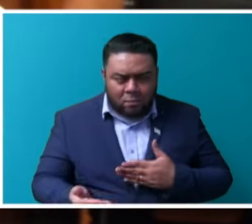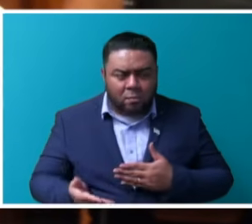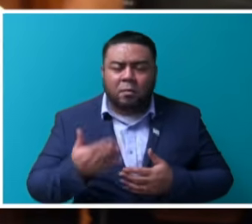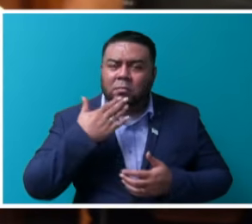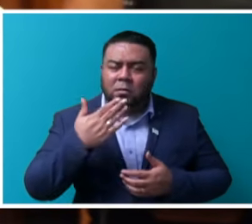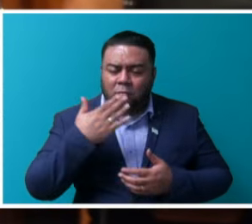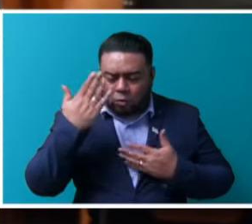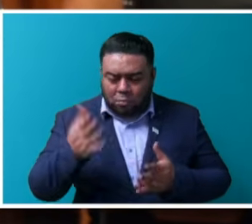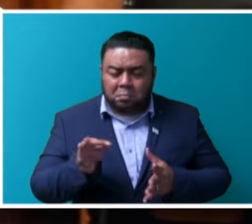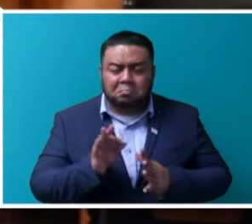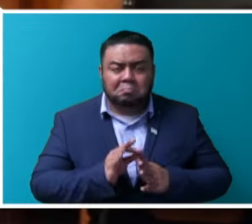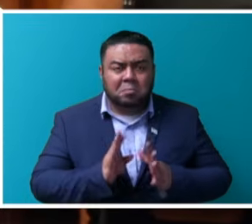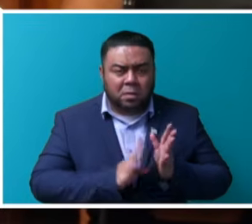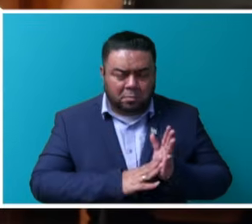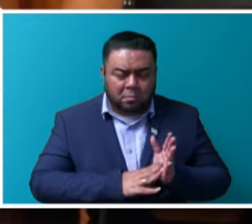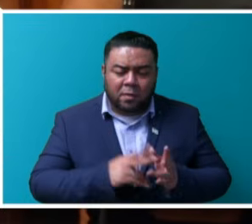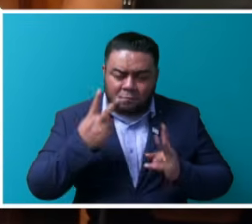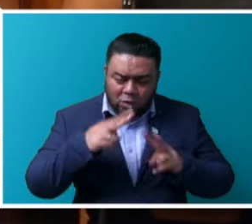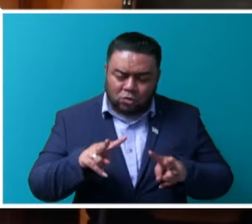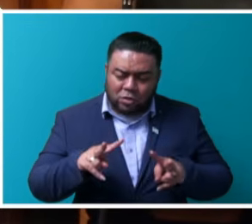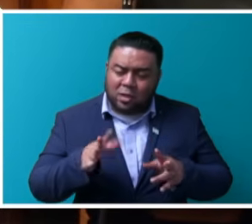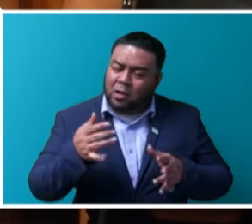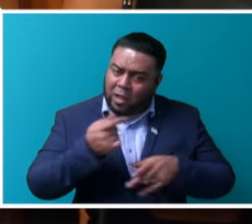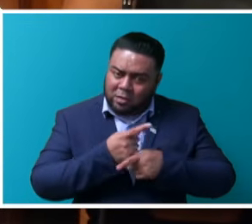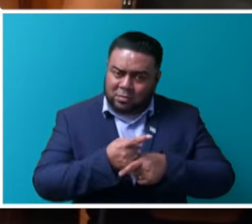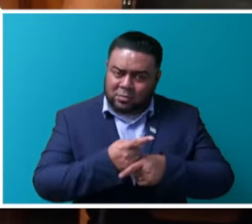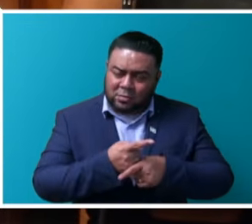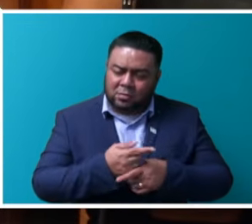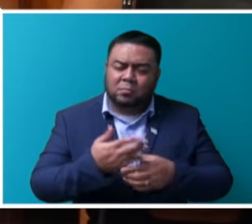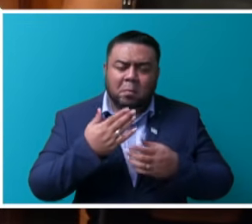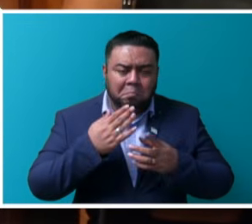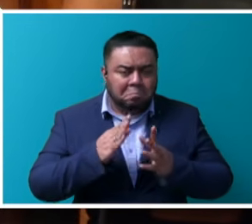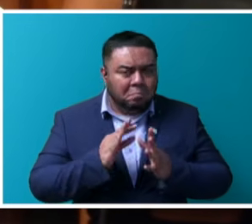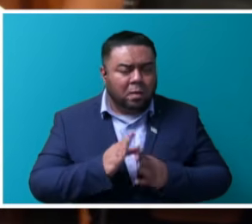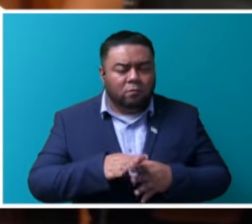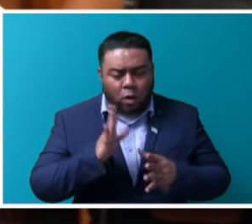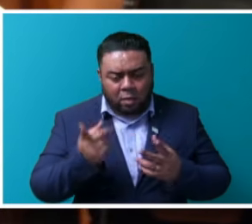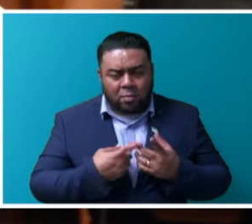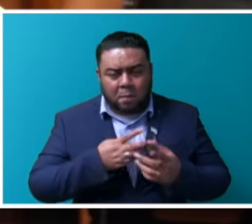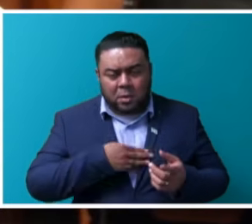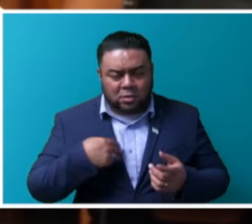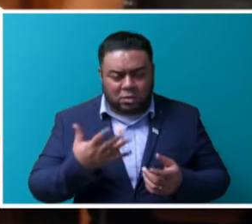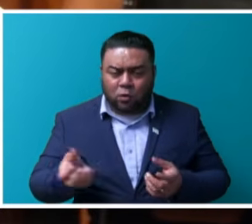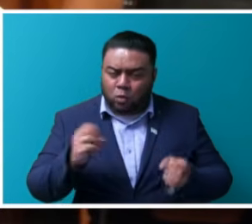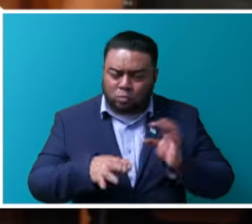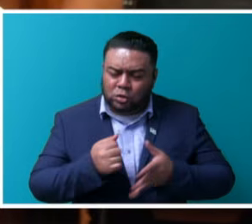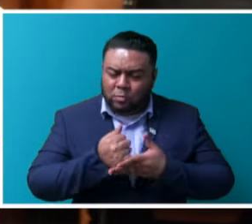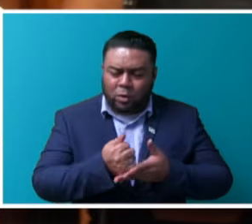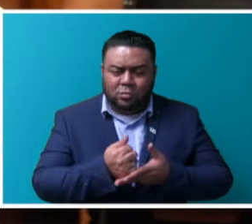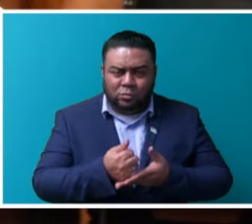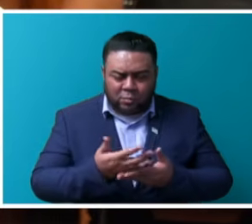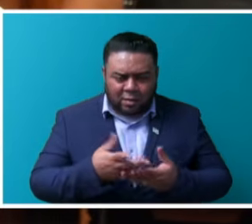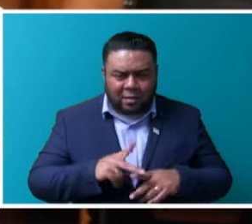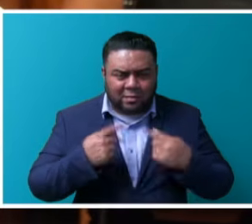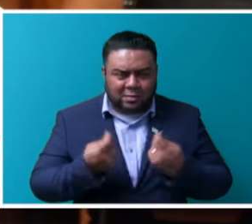Honourable Prime Minister for his leadership, vision, and guidance. I thank my fellow Cabinet Ministers for their contribution and support to my dedicated team